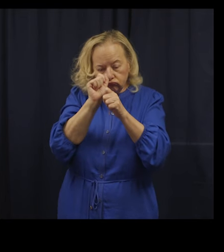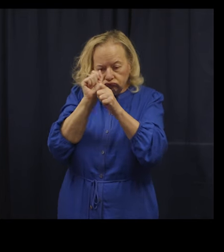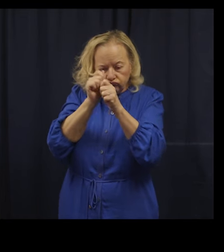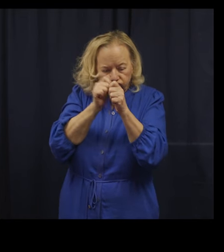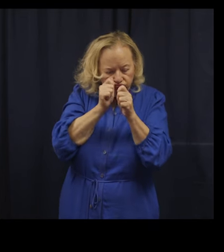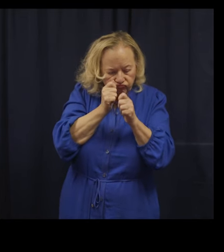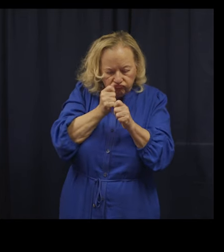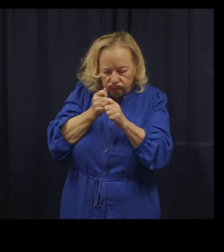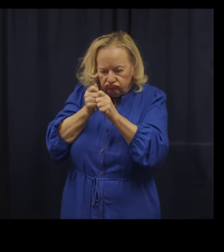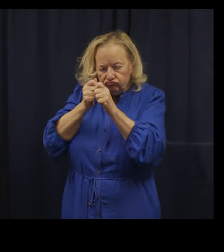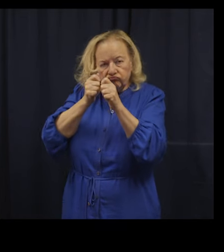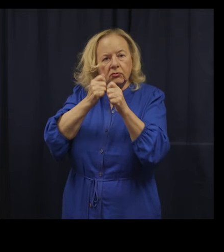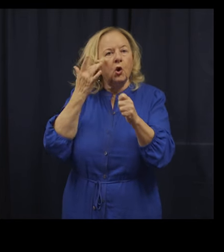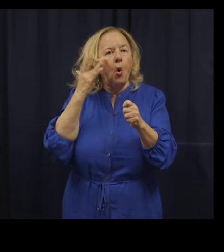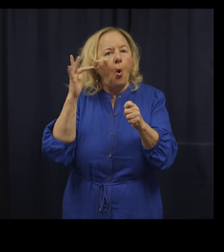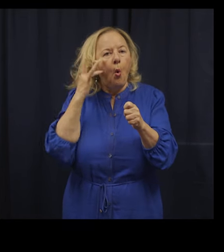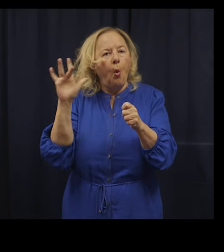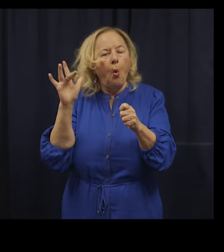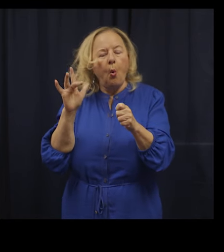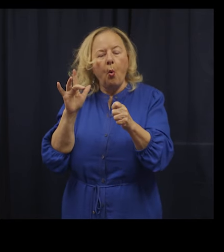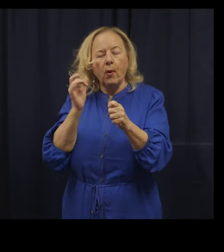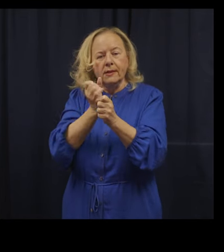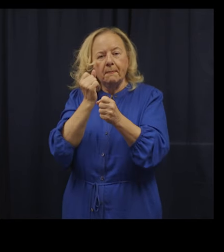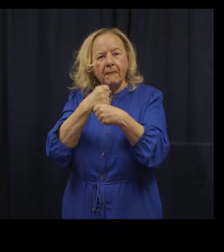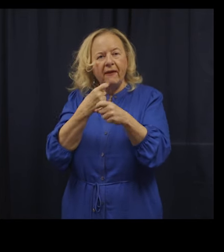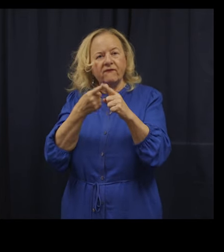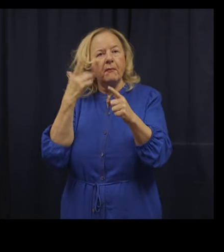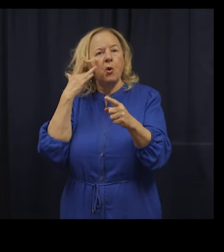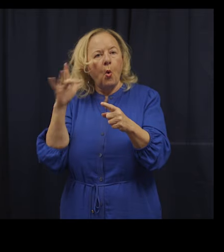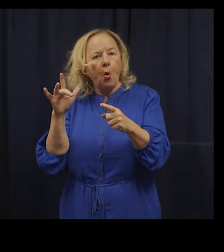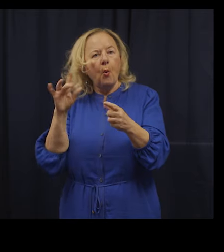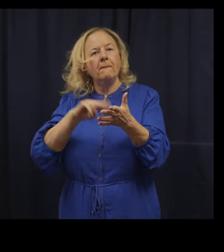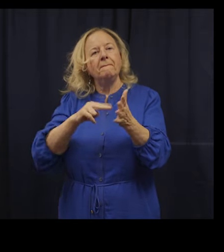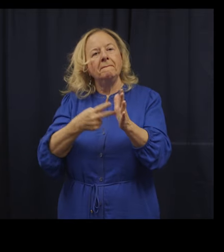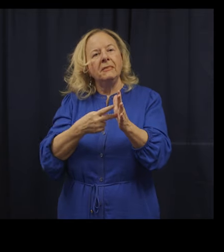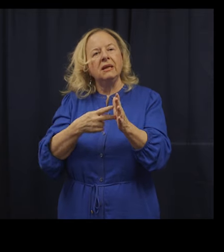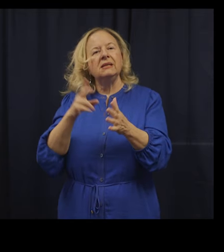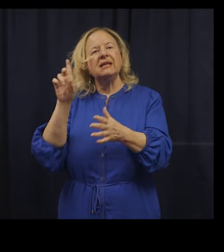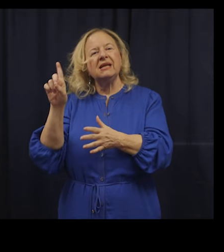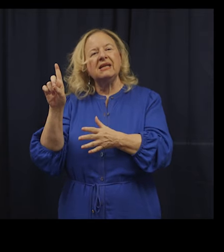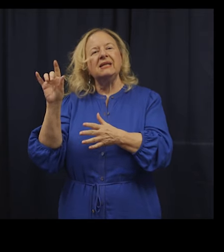hammered works of gold. We know gold speaks of divinity. I think it's